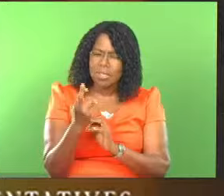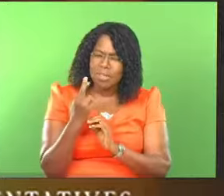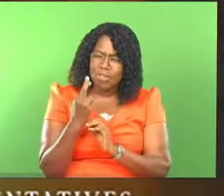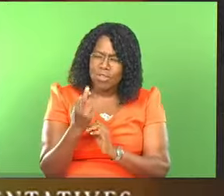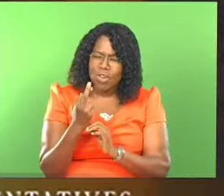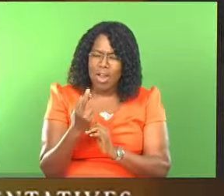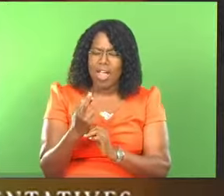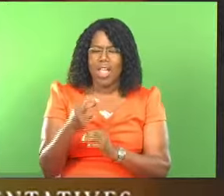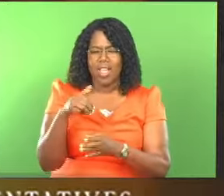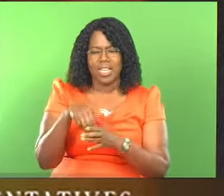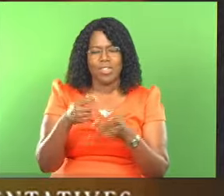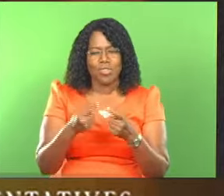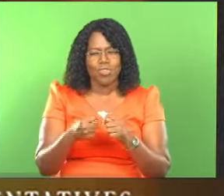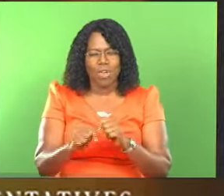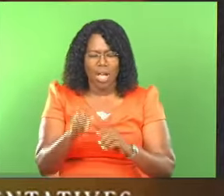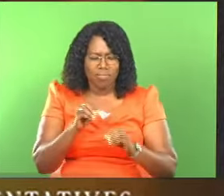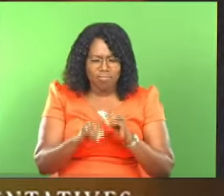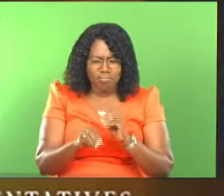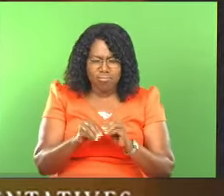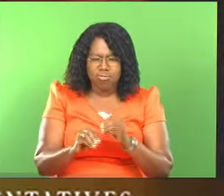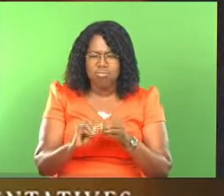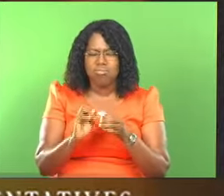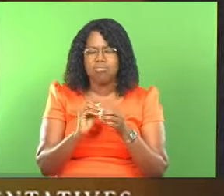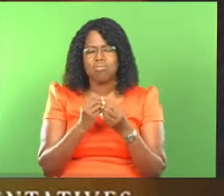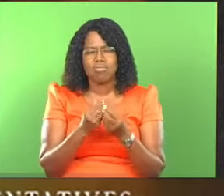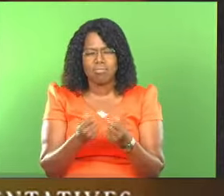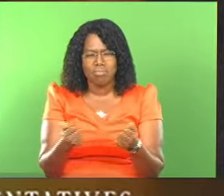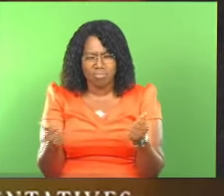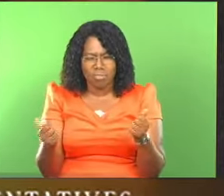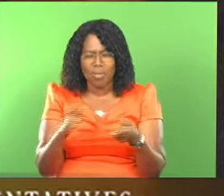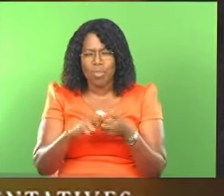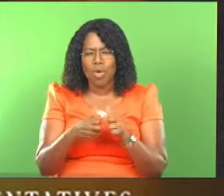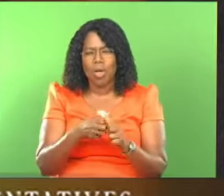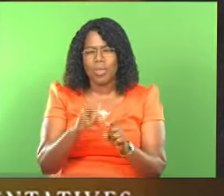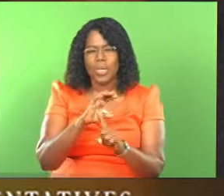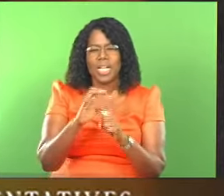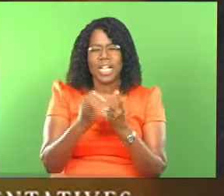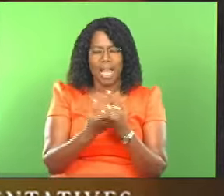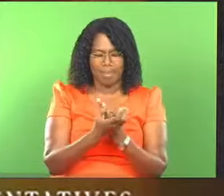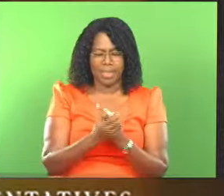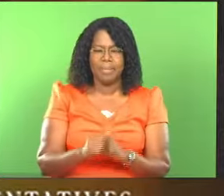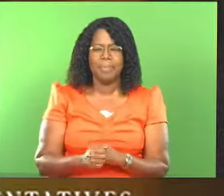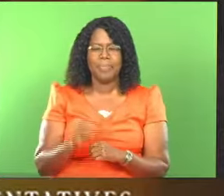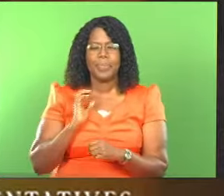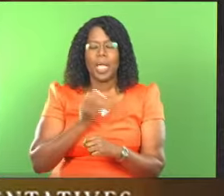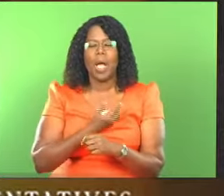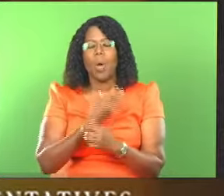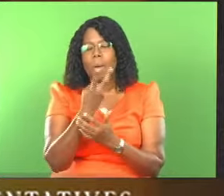endeavor. Friends, our two countries